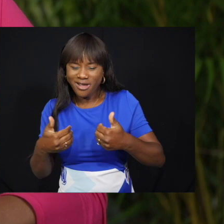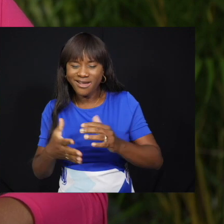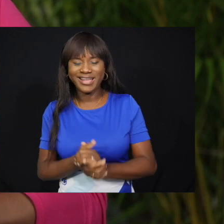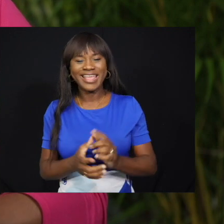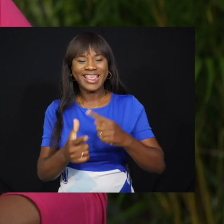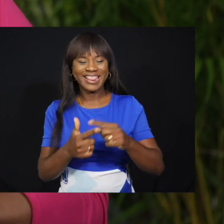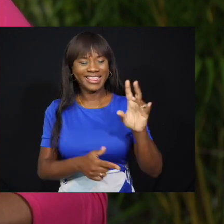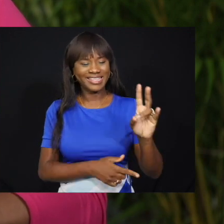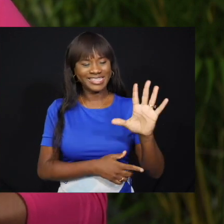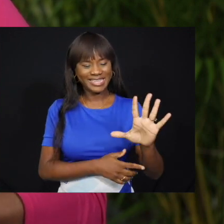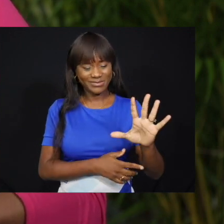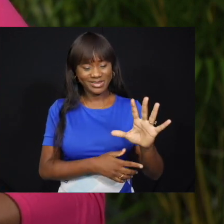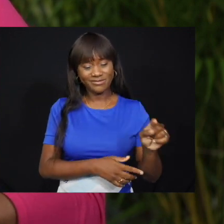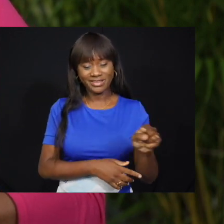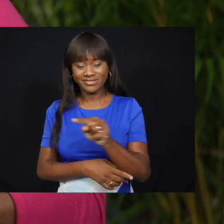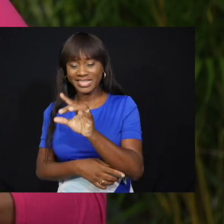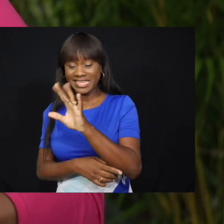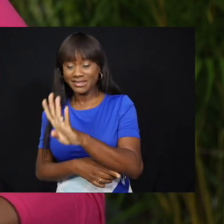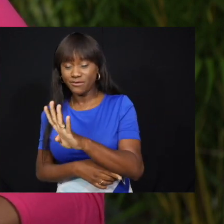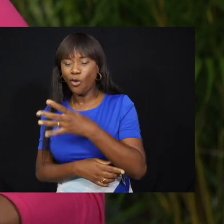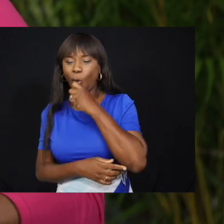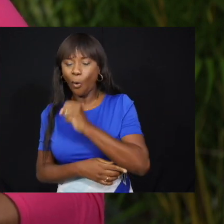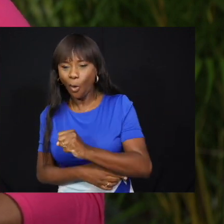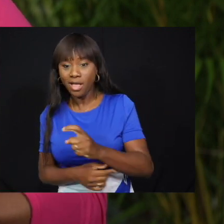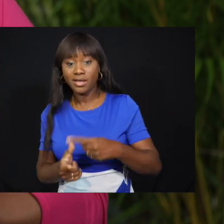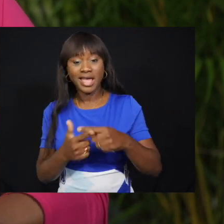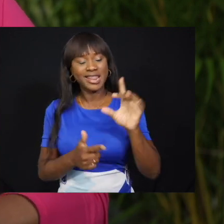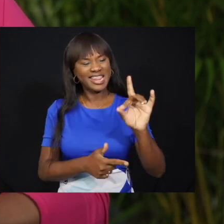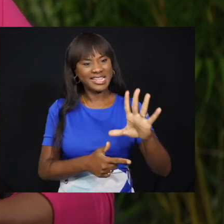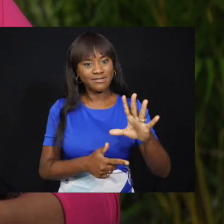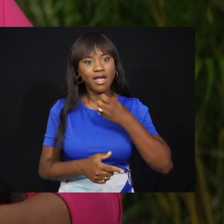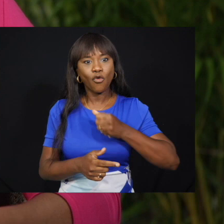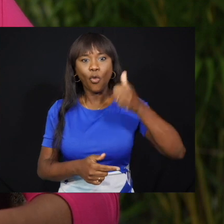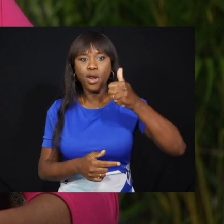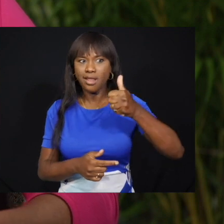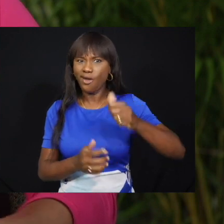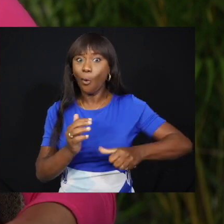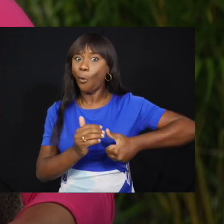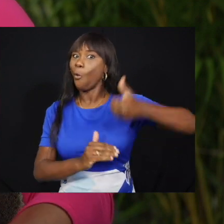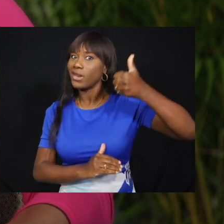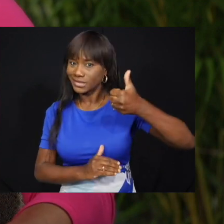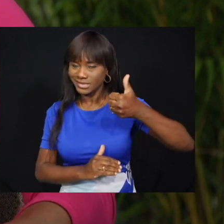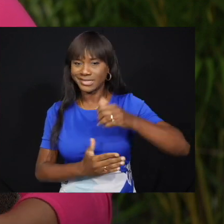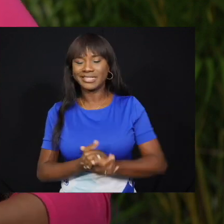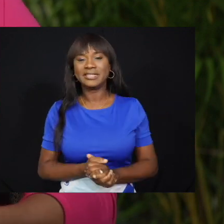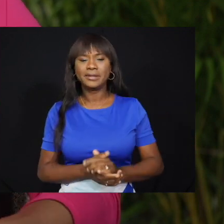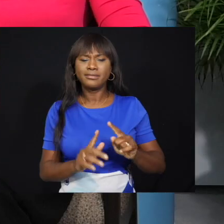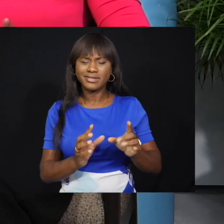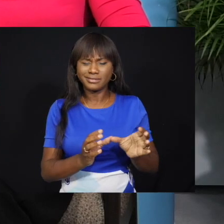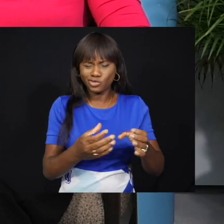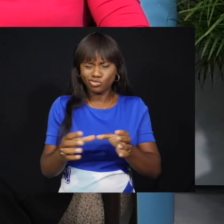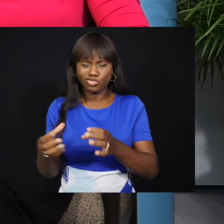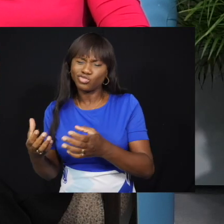The 75 to 84 are the old. And the 85s and over are the oldest old. Now, those are